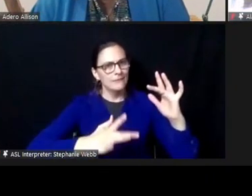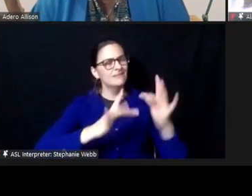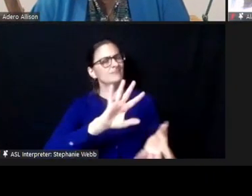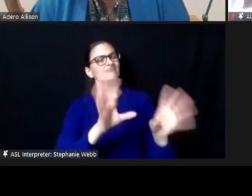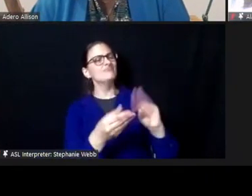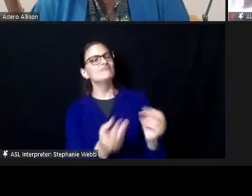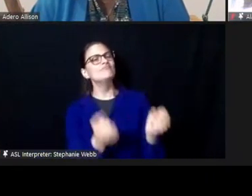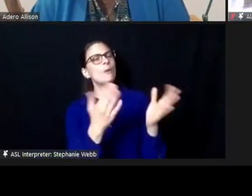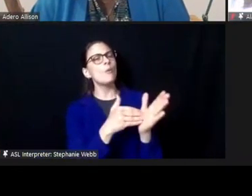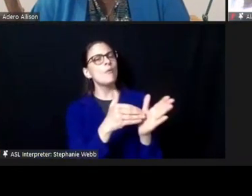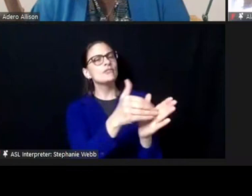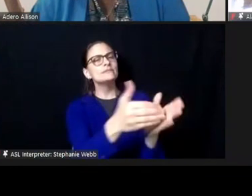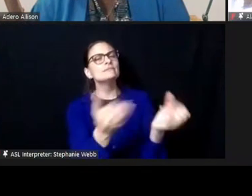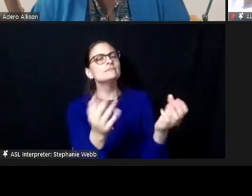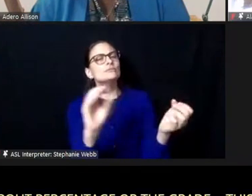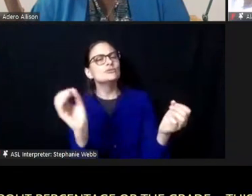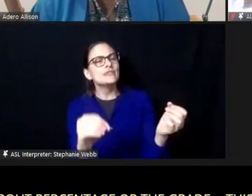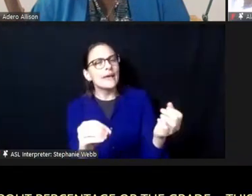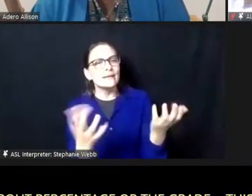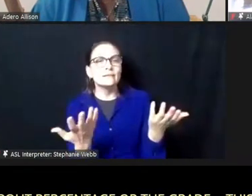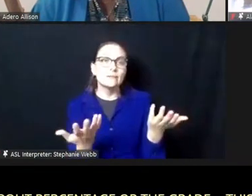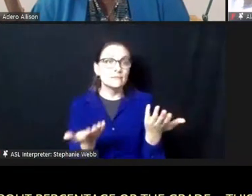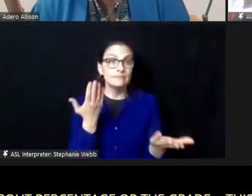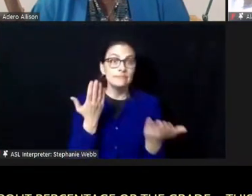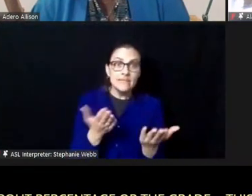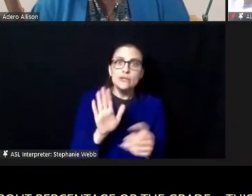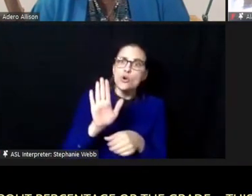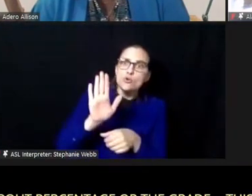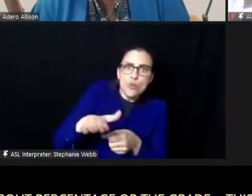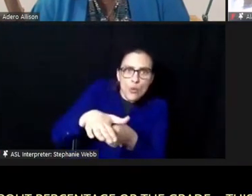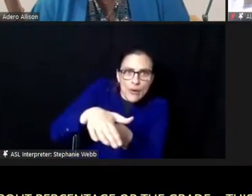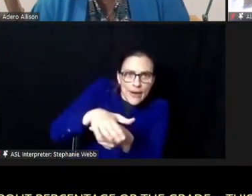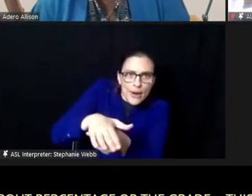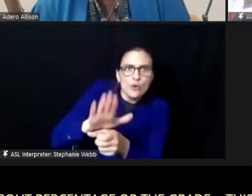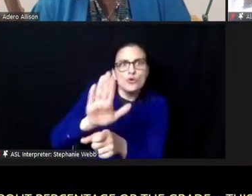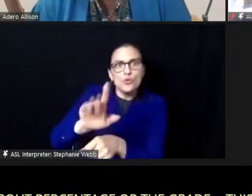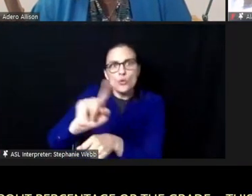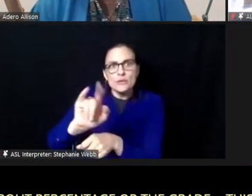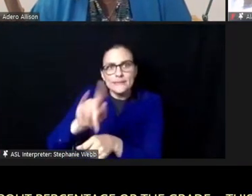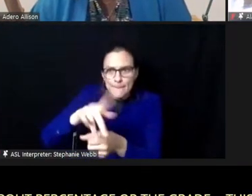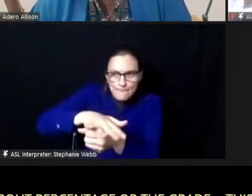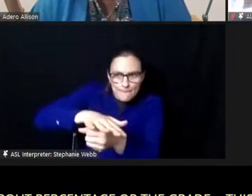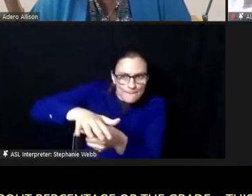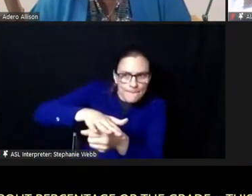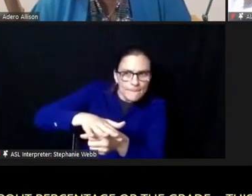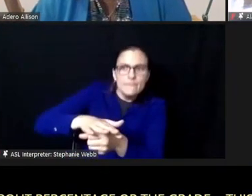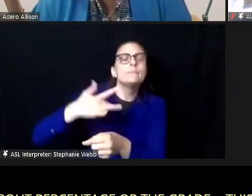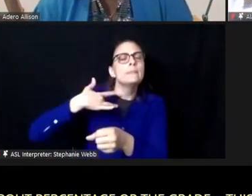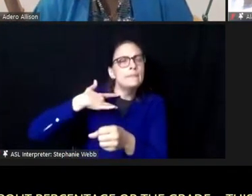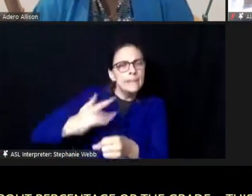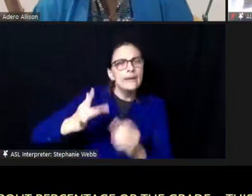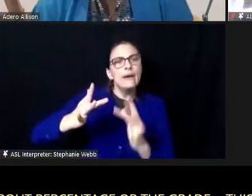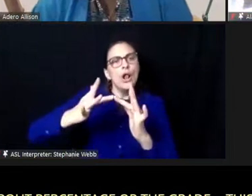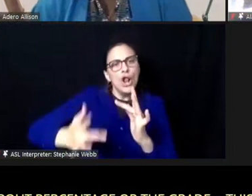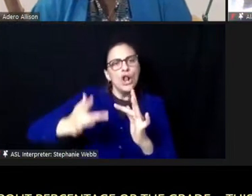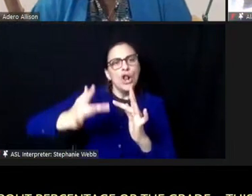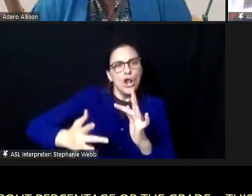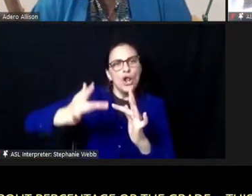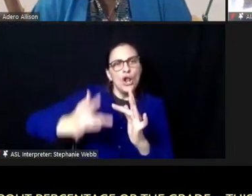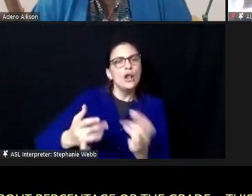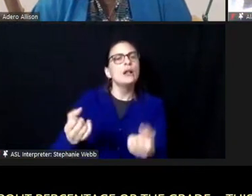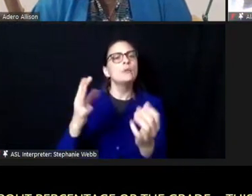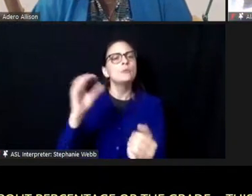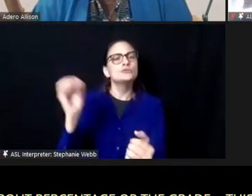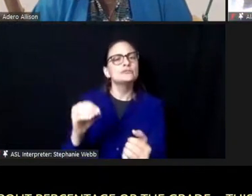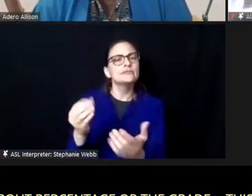or in your area, here's how often this went down. I think some sort of consistency score along that line would have been really useful for